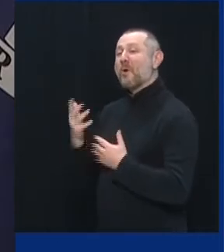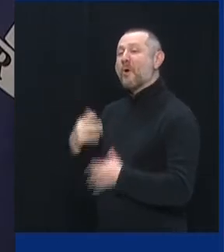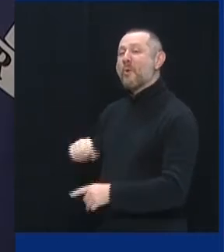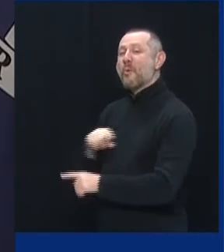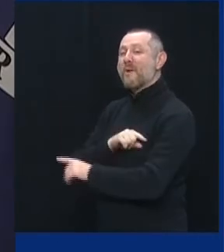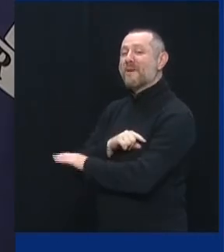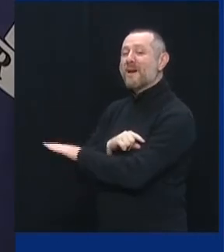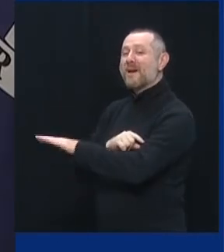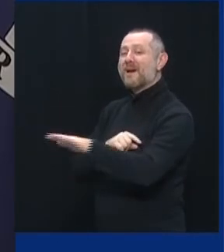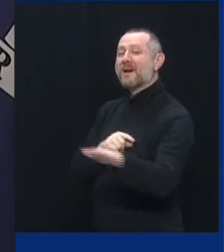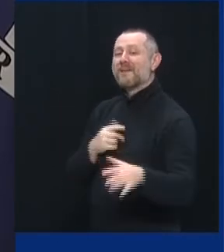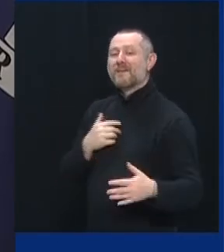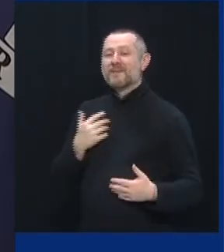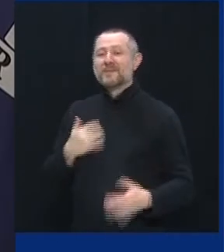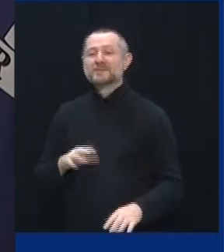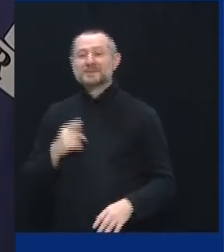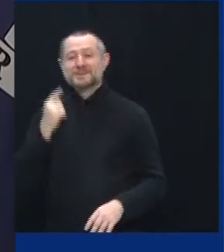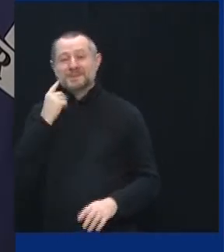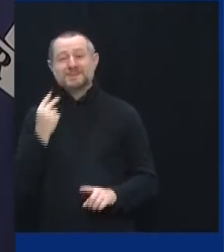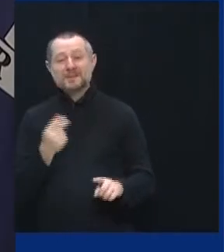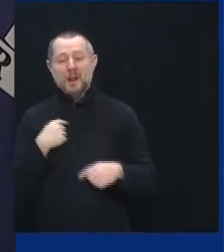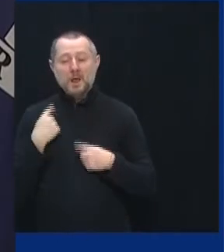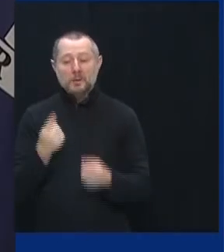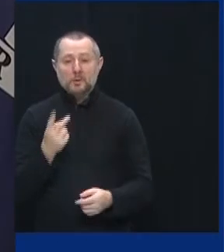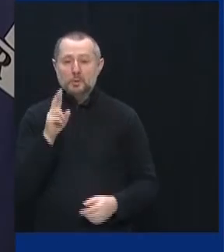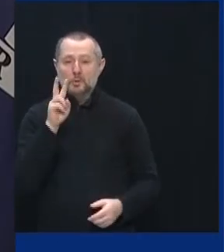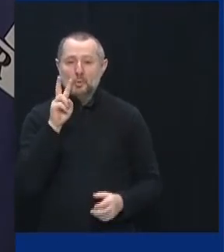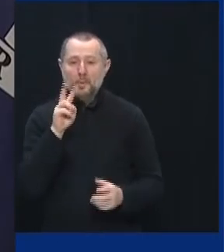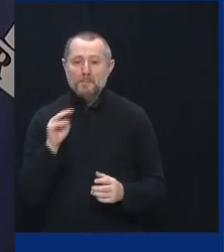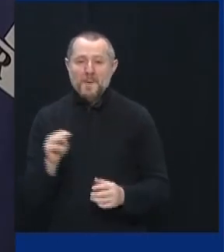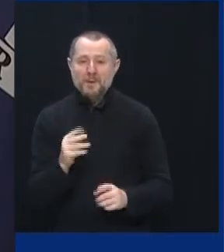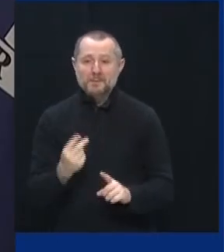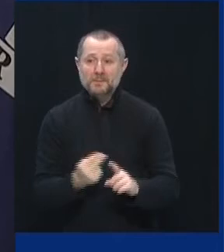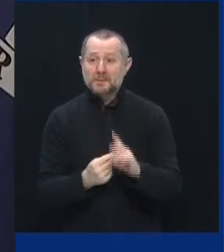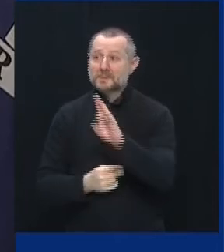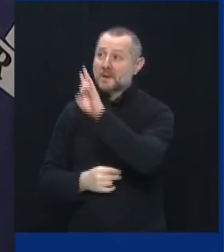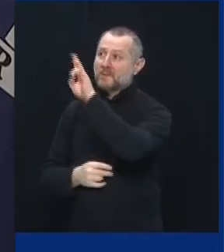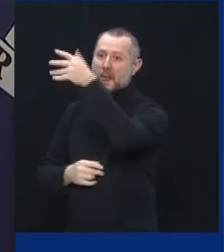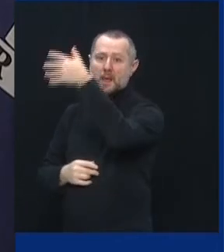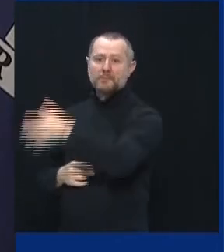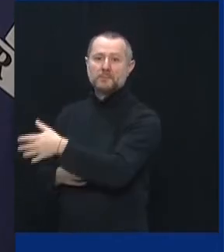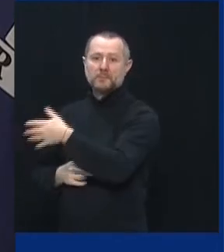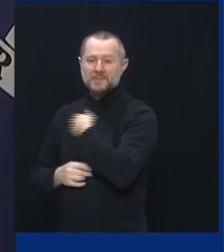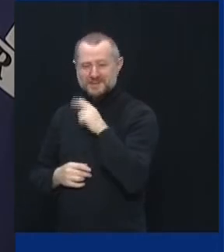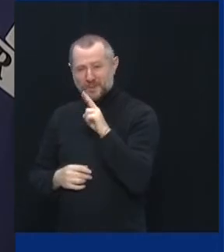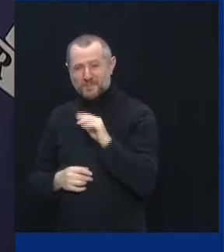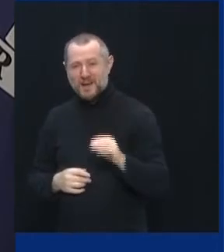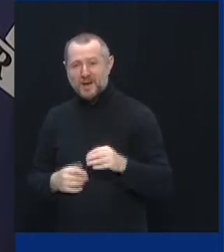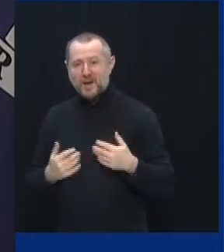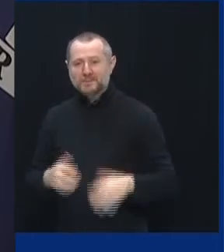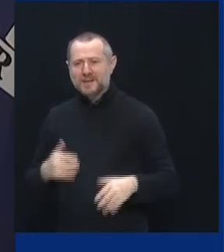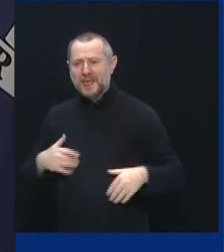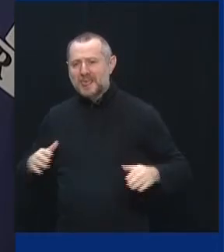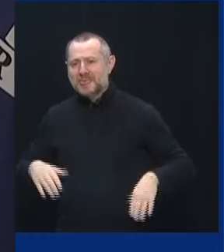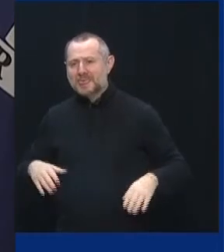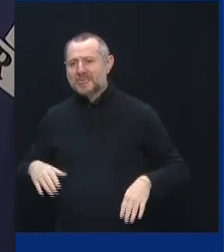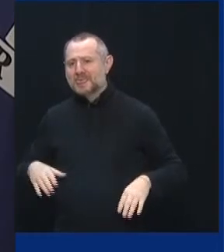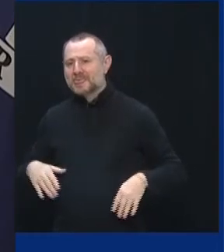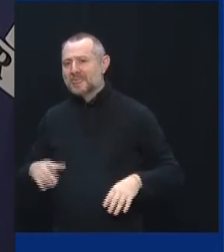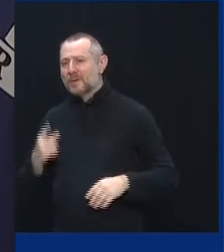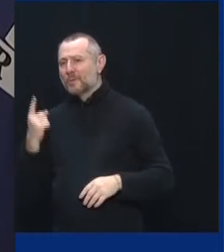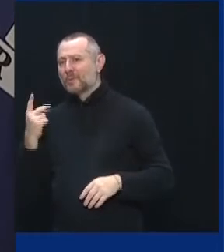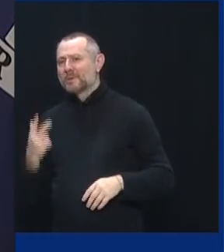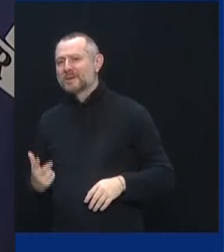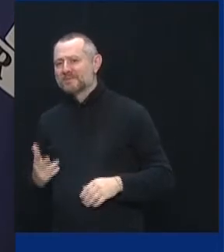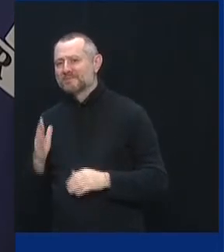2 million doses. So we're not even a third of the way there, right, on